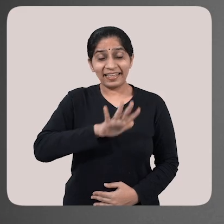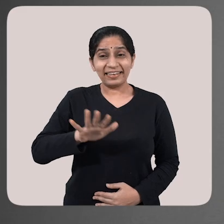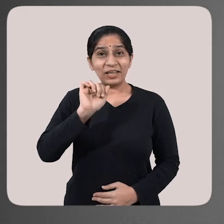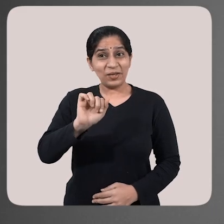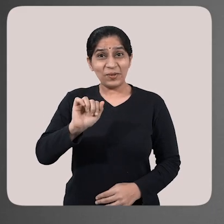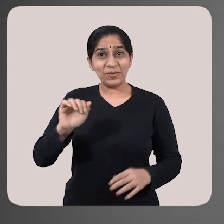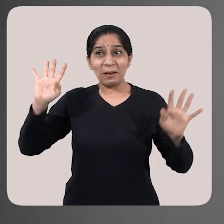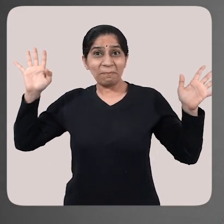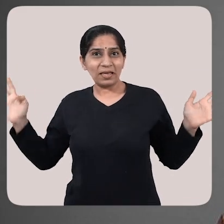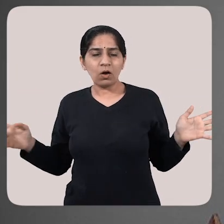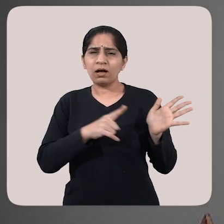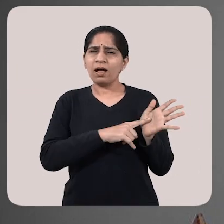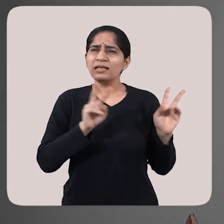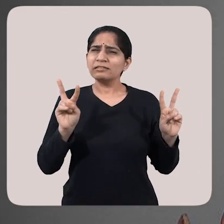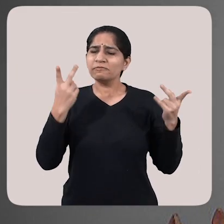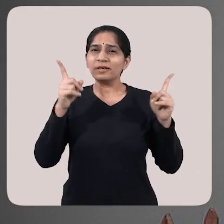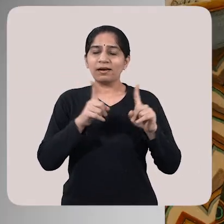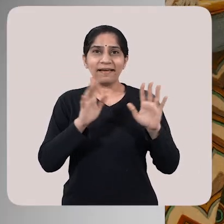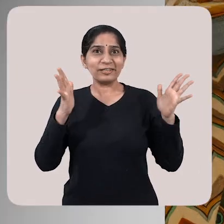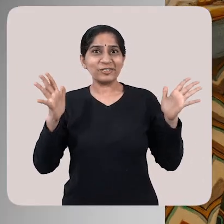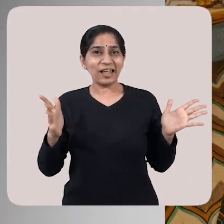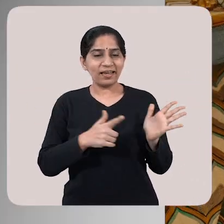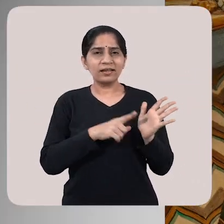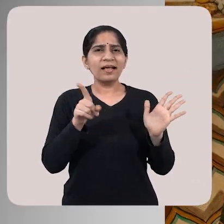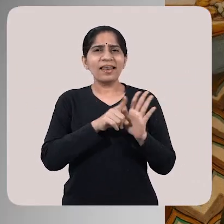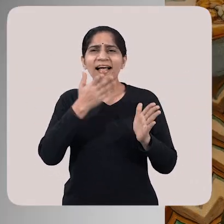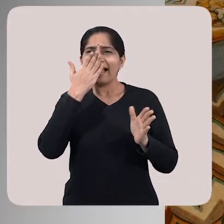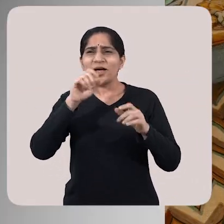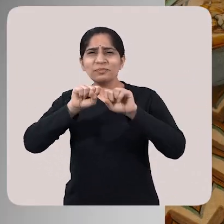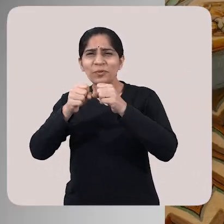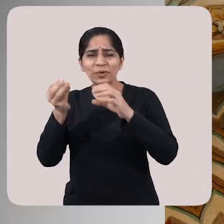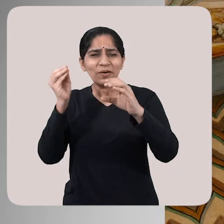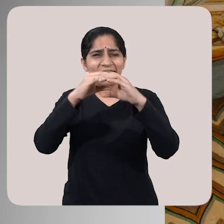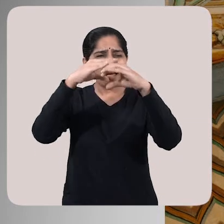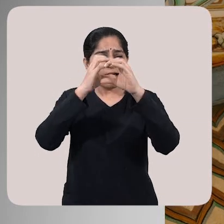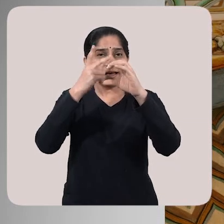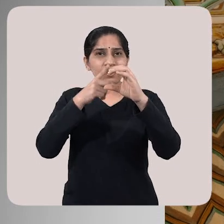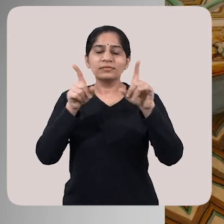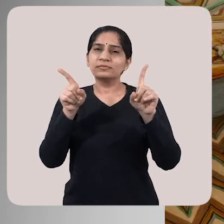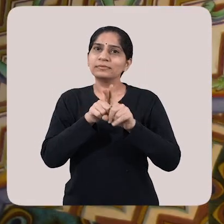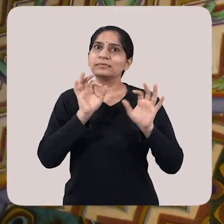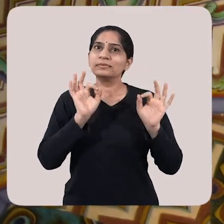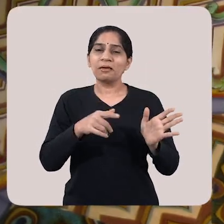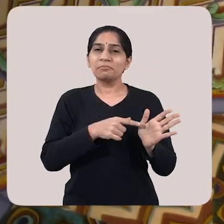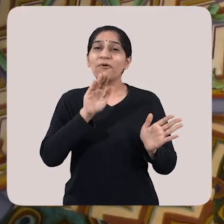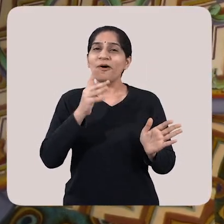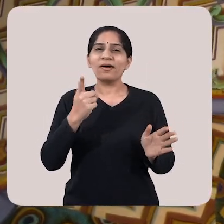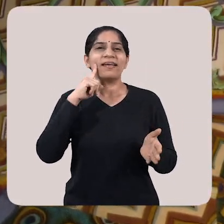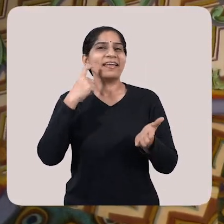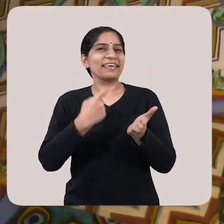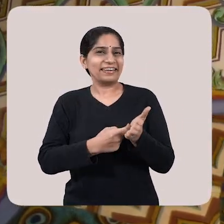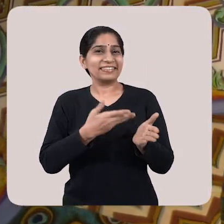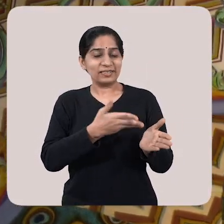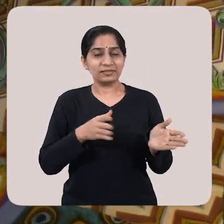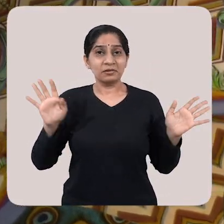The Indian peacock has a distinctive shimmer. It's almost kaleidoscopic. This is the result of a phenomenon known